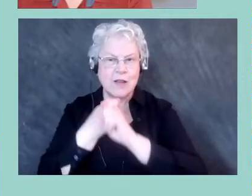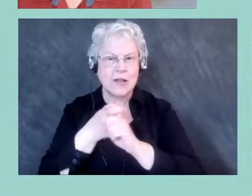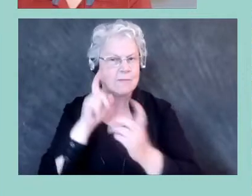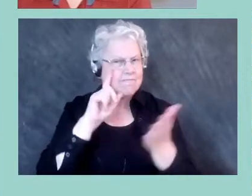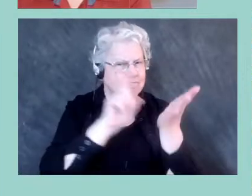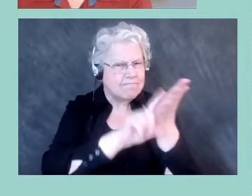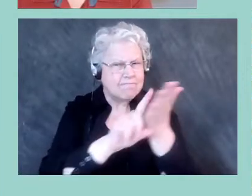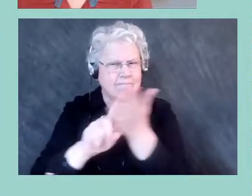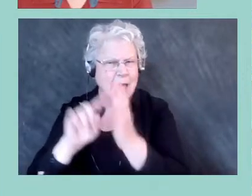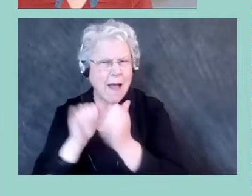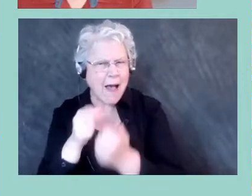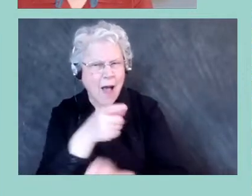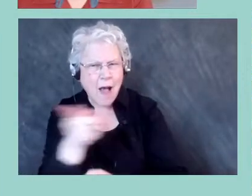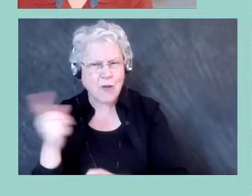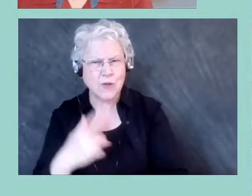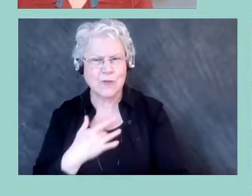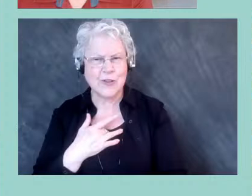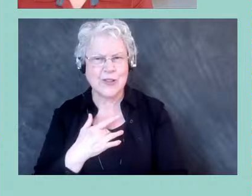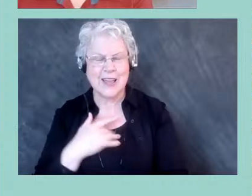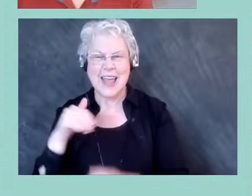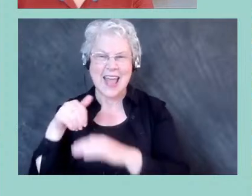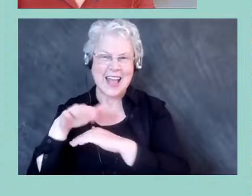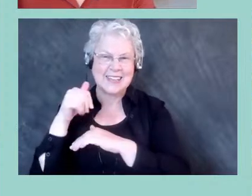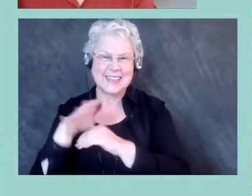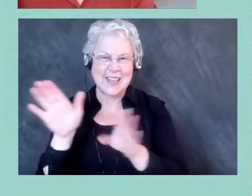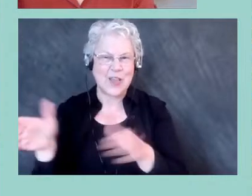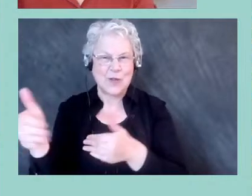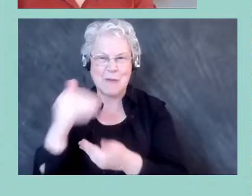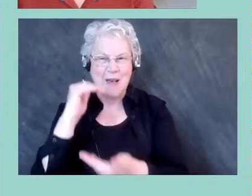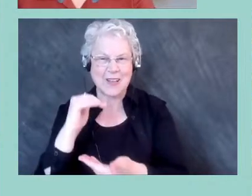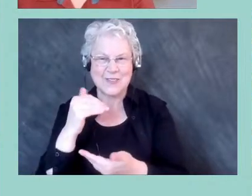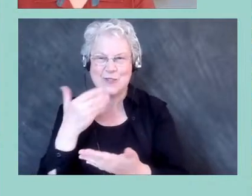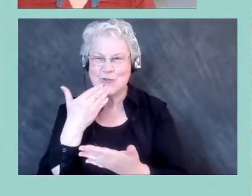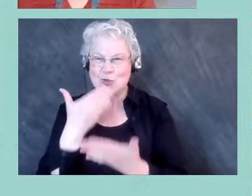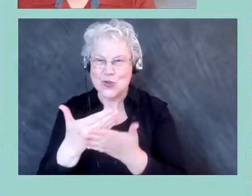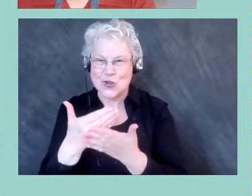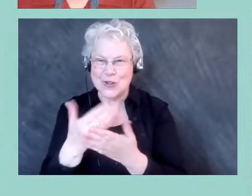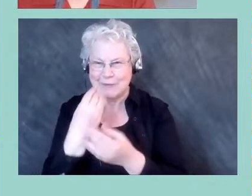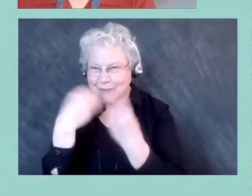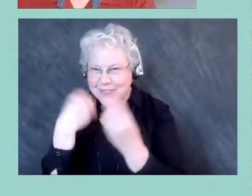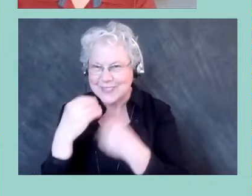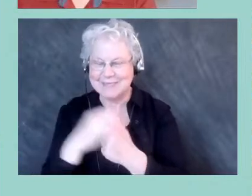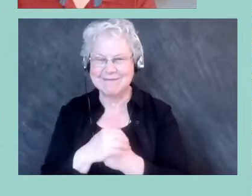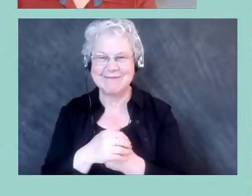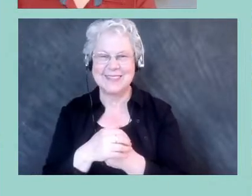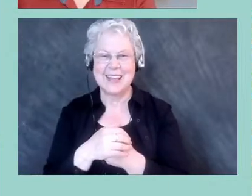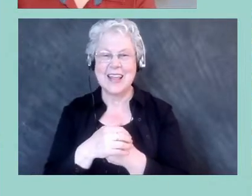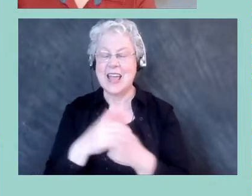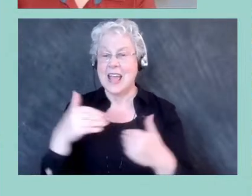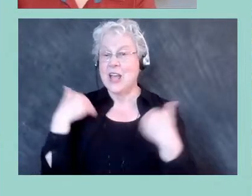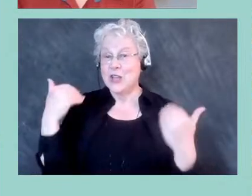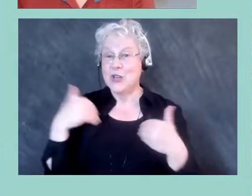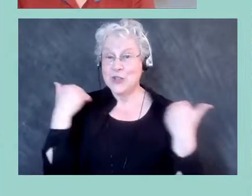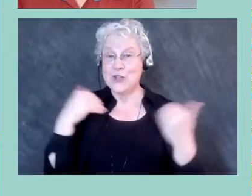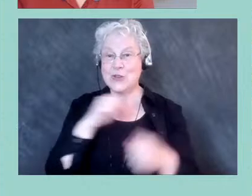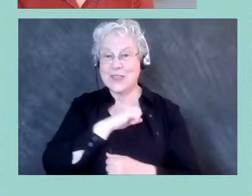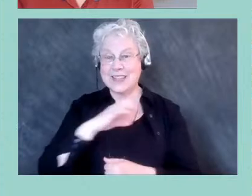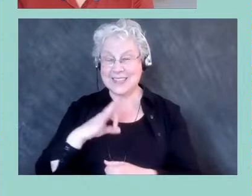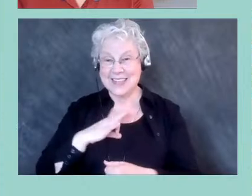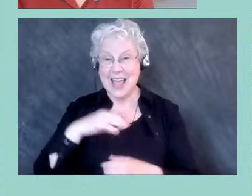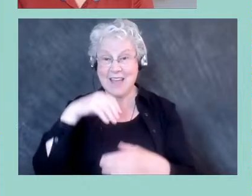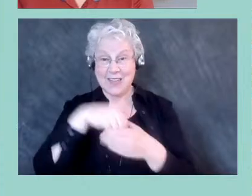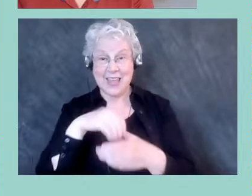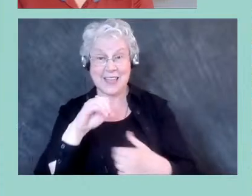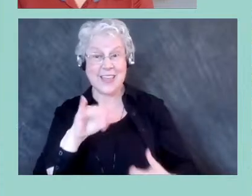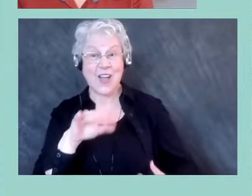sending along those lovely care packages. Your youth and young adult staff in the Office of Lifespan Faith Engagement